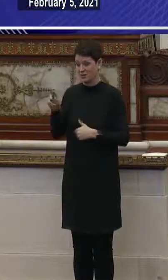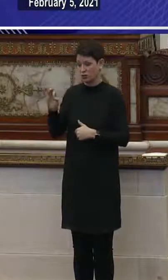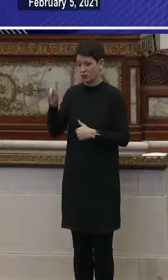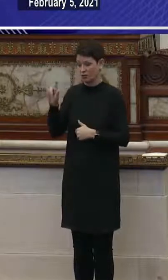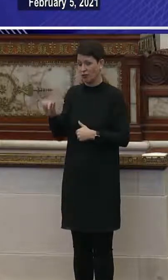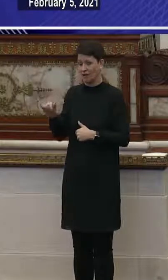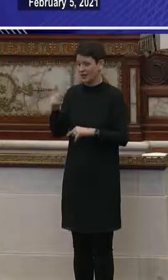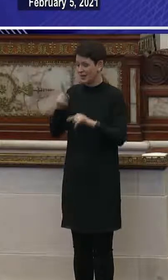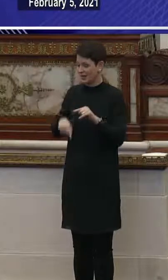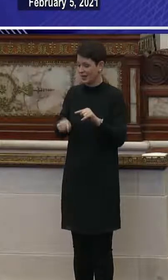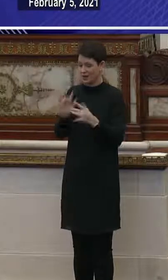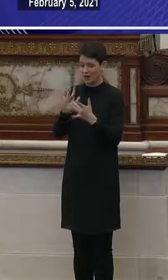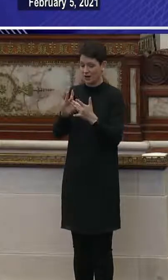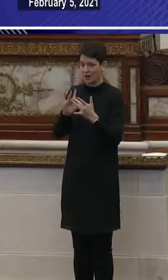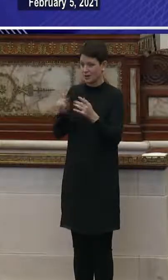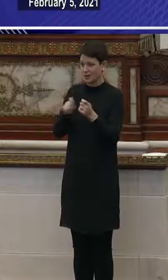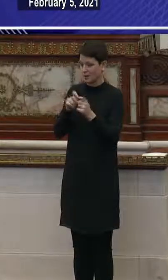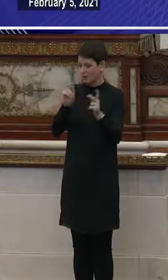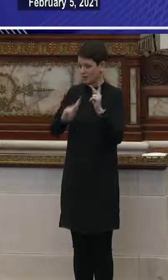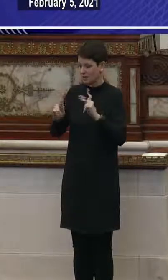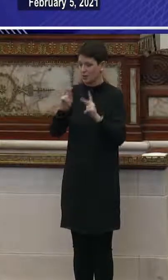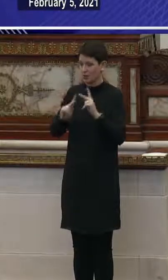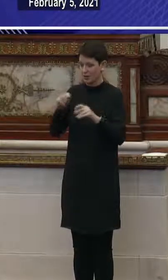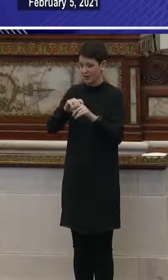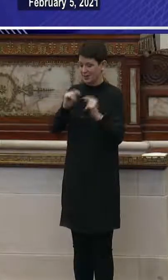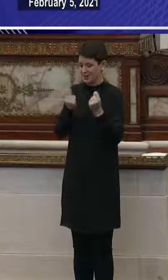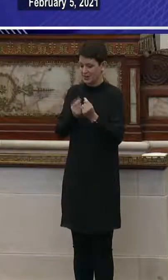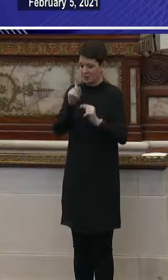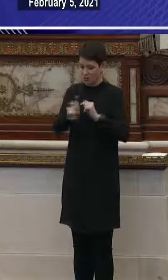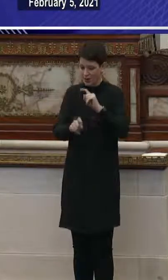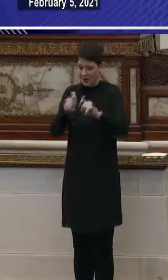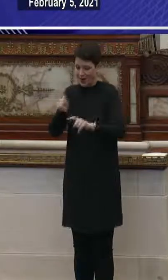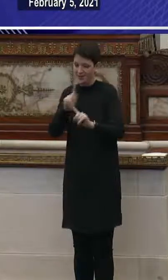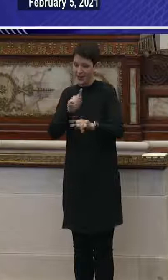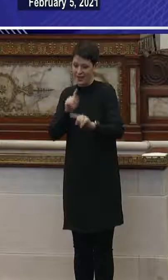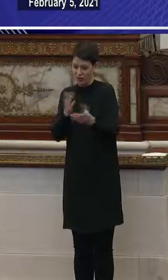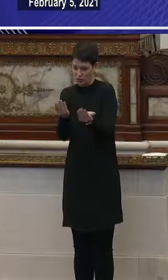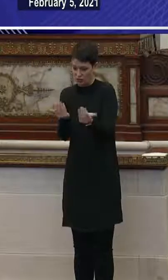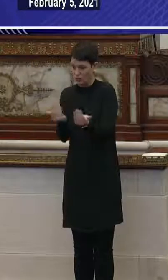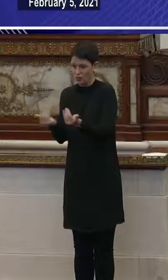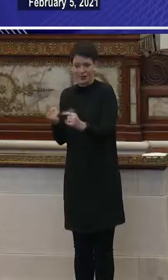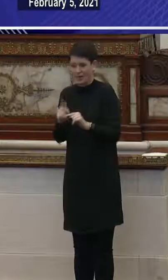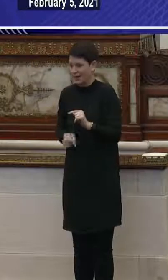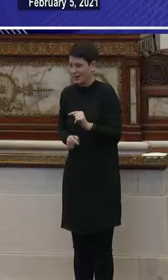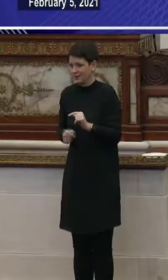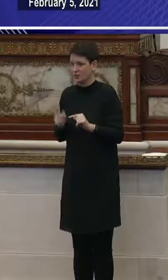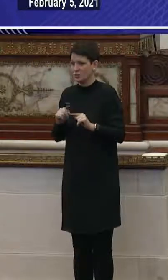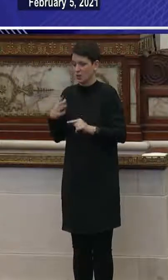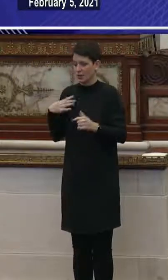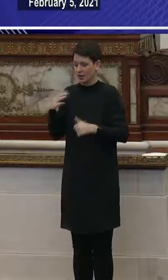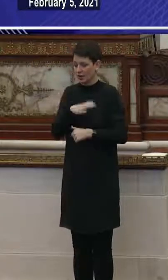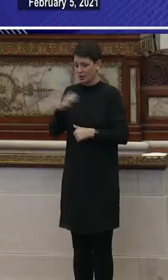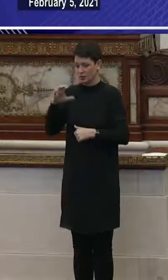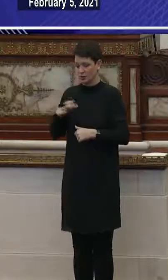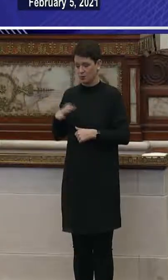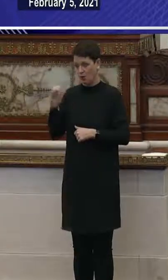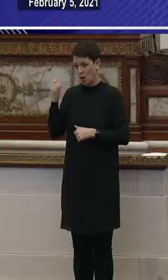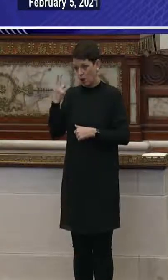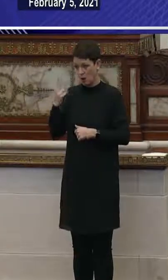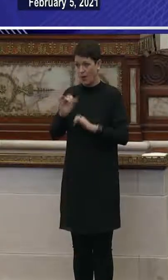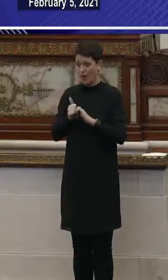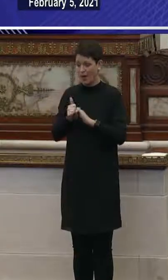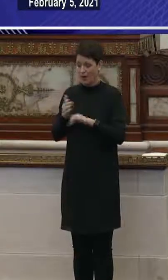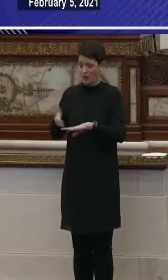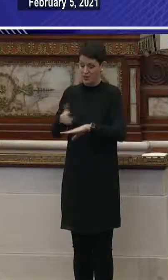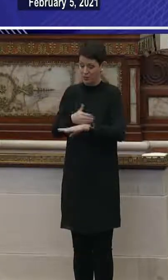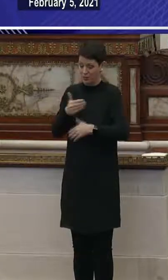Farley cannot contact certain people on the team to be able to get answers to certain questions. So Councilman O, to your point about how we